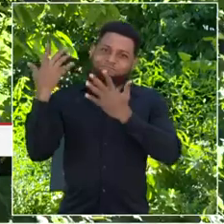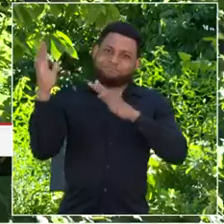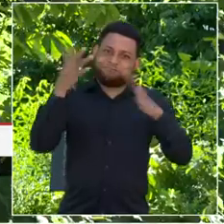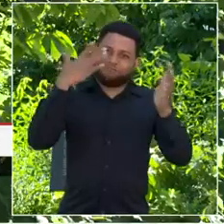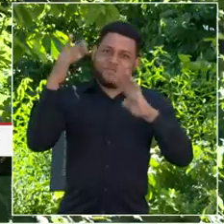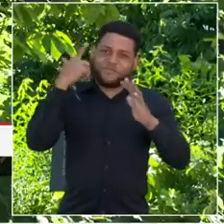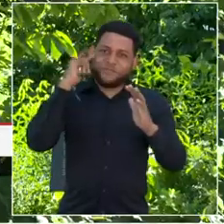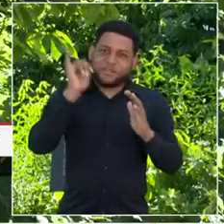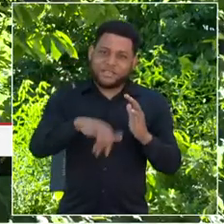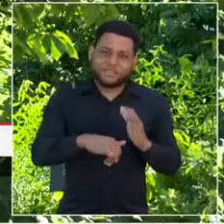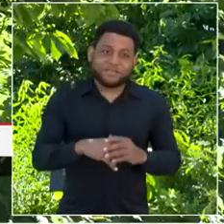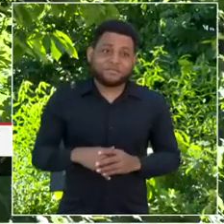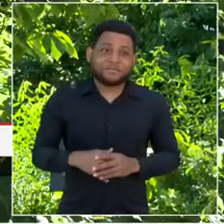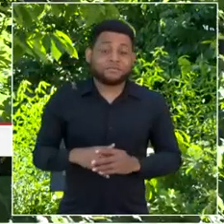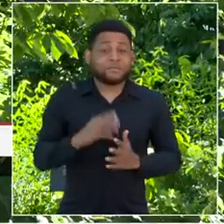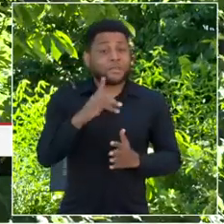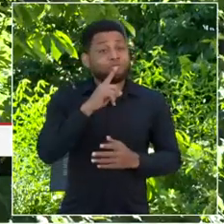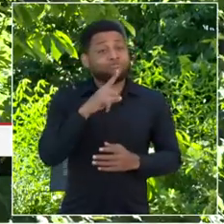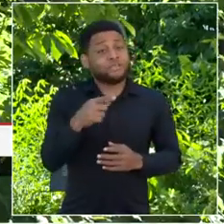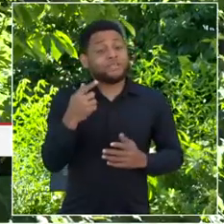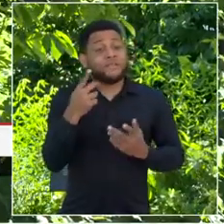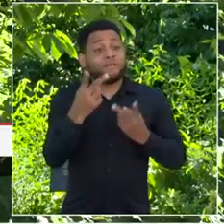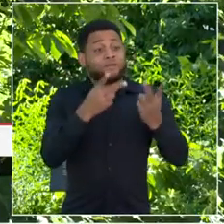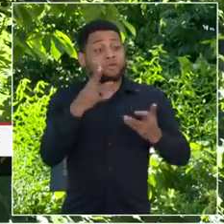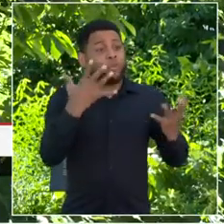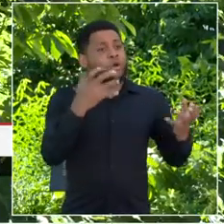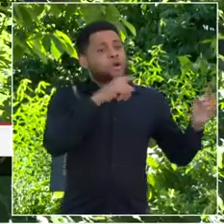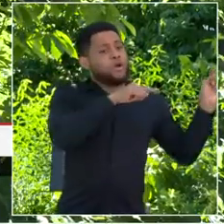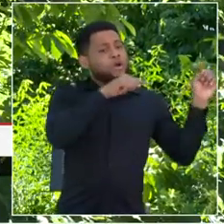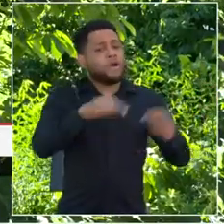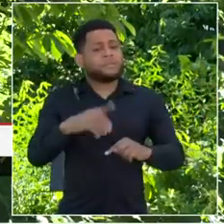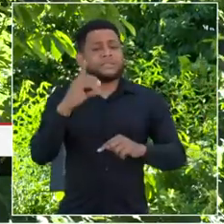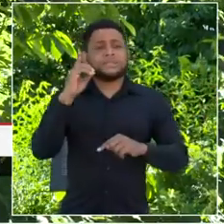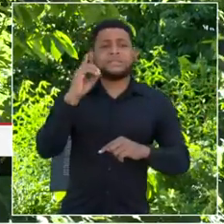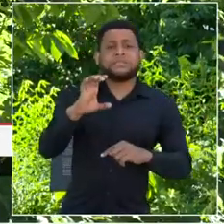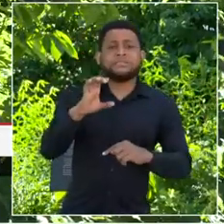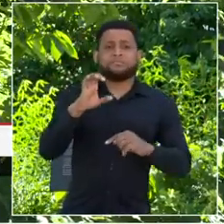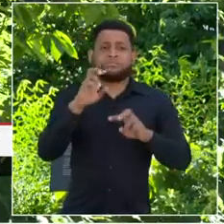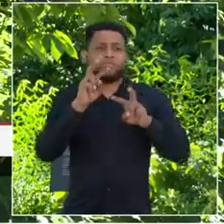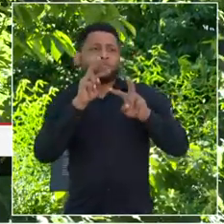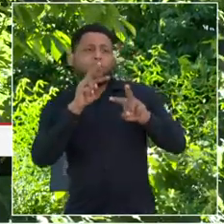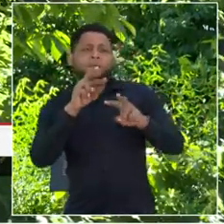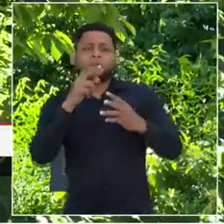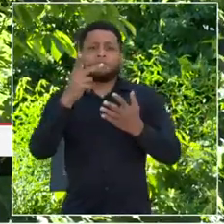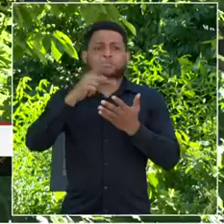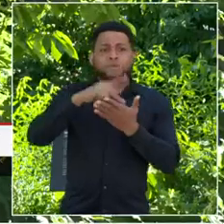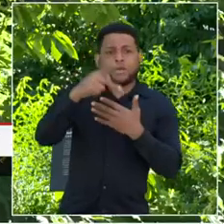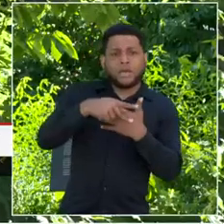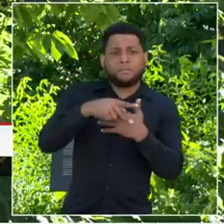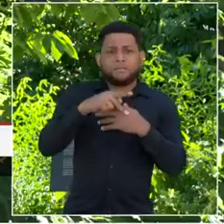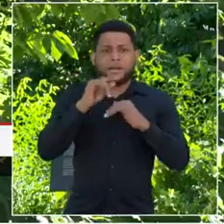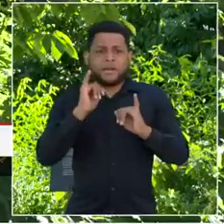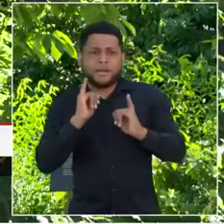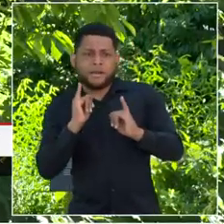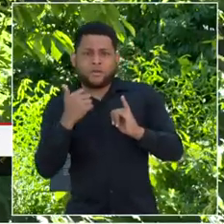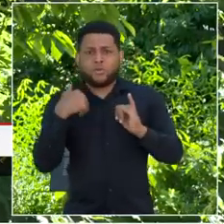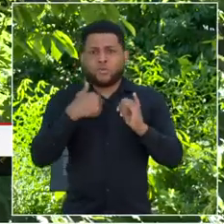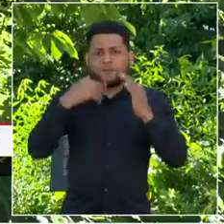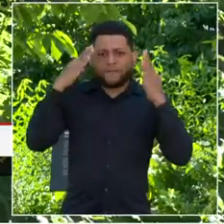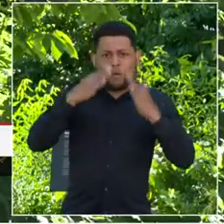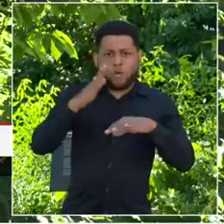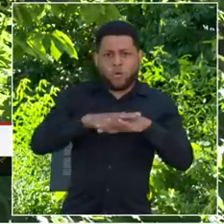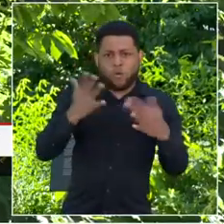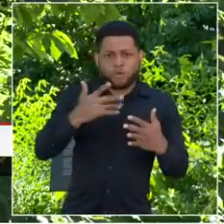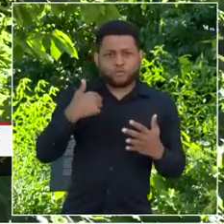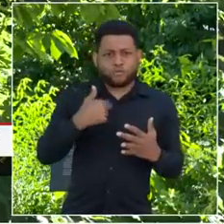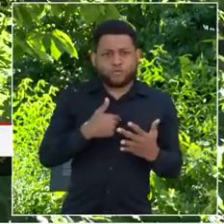with visitors that are looking at coming to Washington, D.C., and giving us a chance to focus on what makes us different as a destination. And